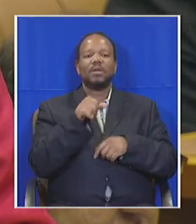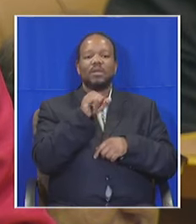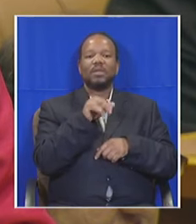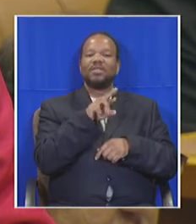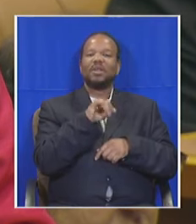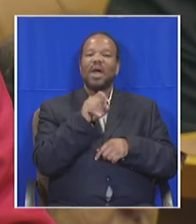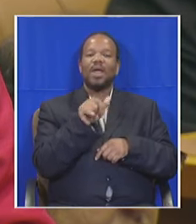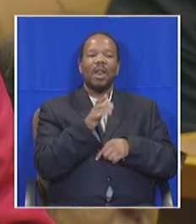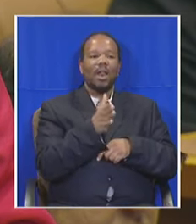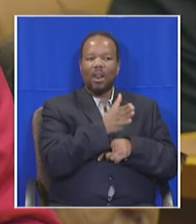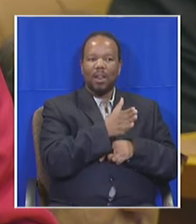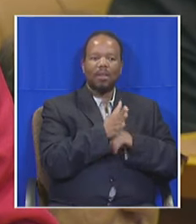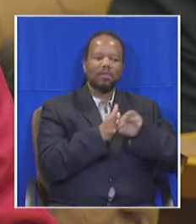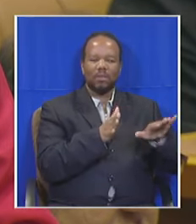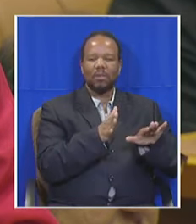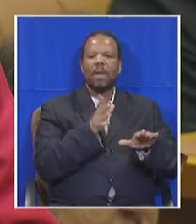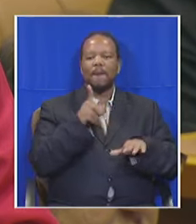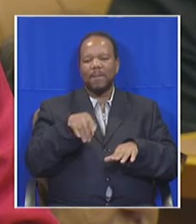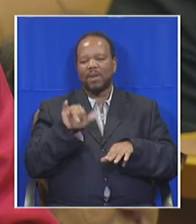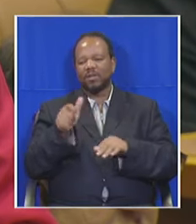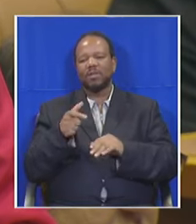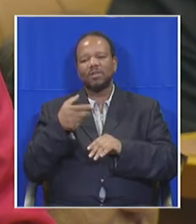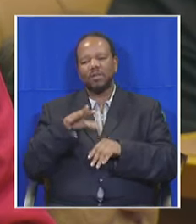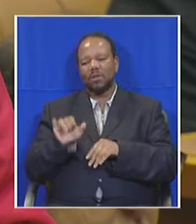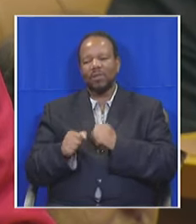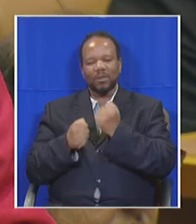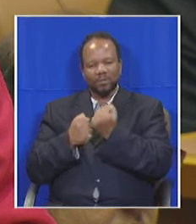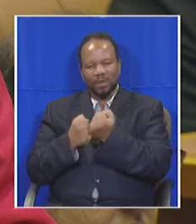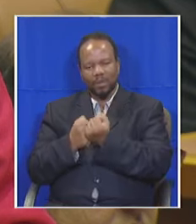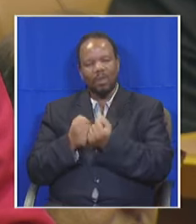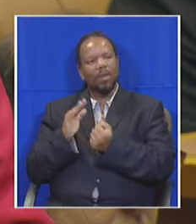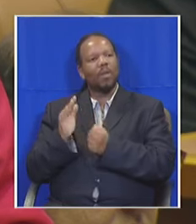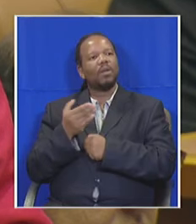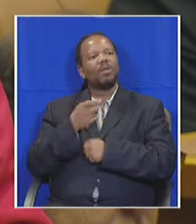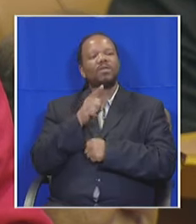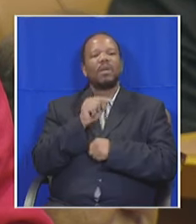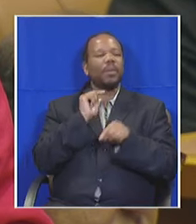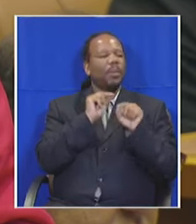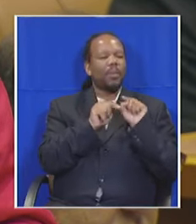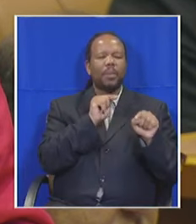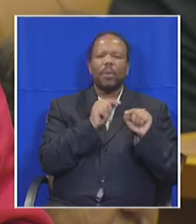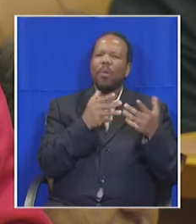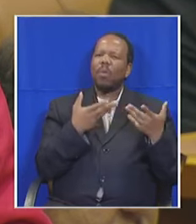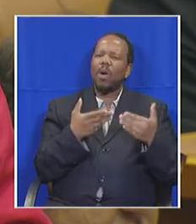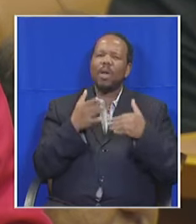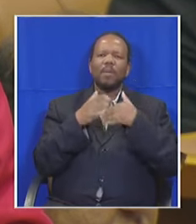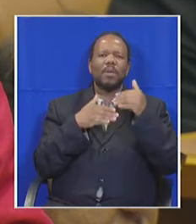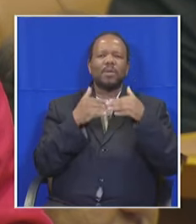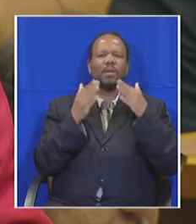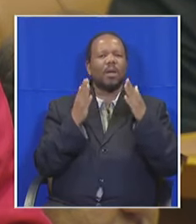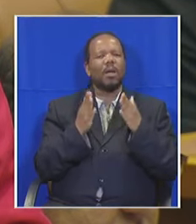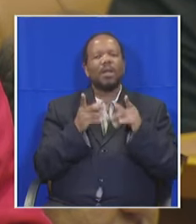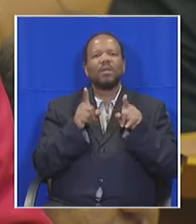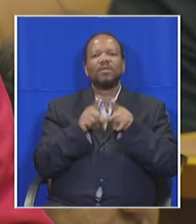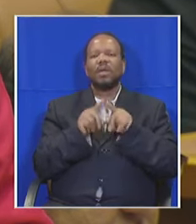support the Palestinian people. Condemn the Israel government for the building of settlements in the West Bank and the cutting of